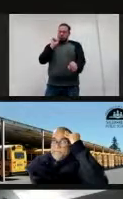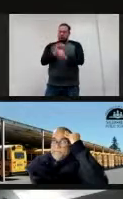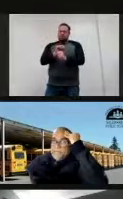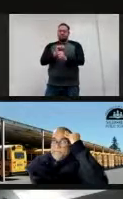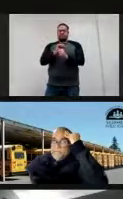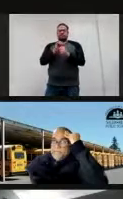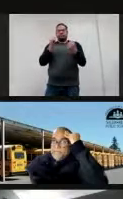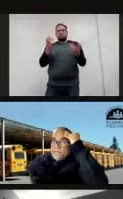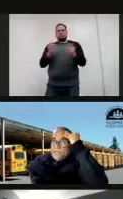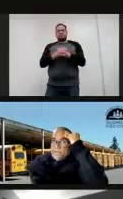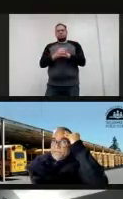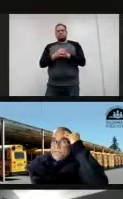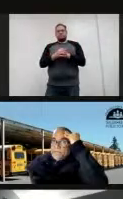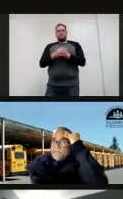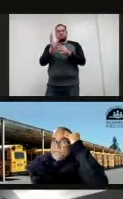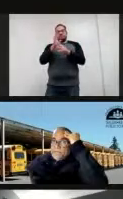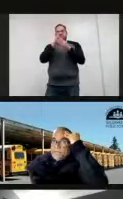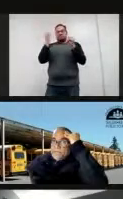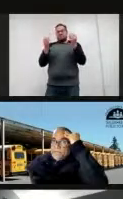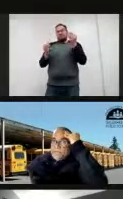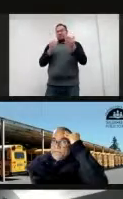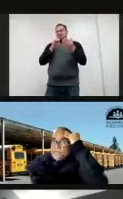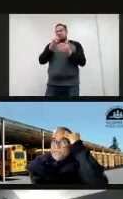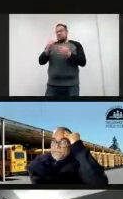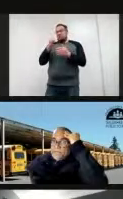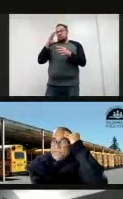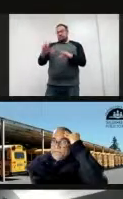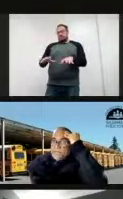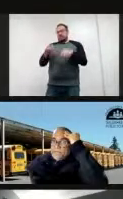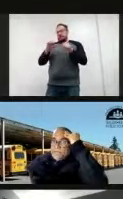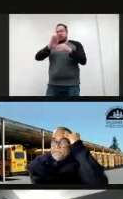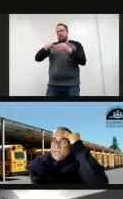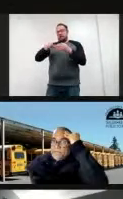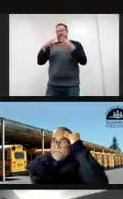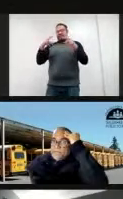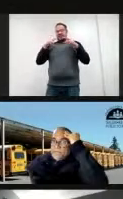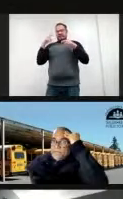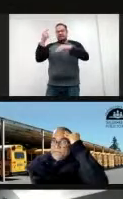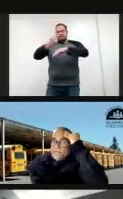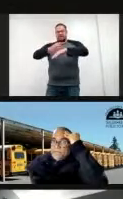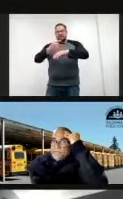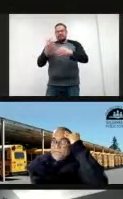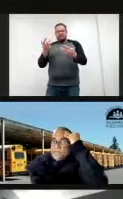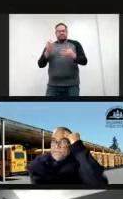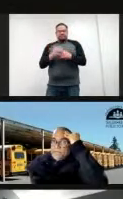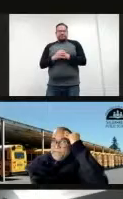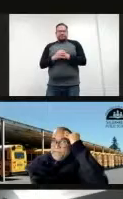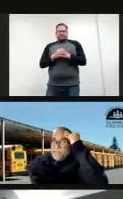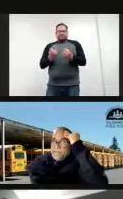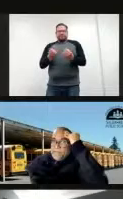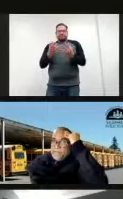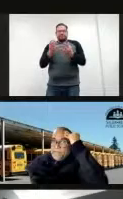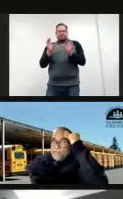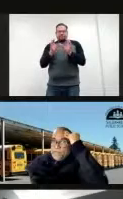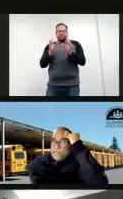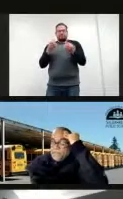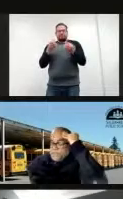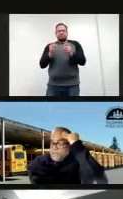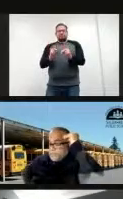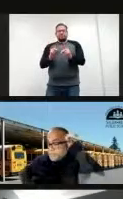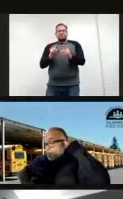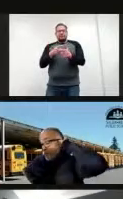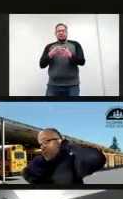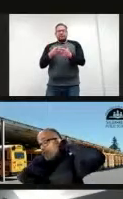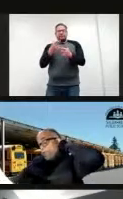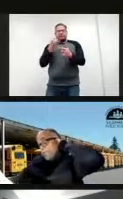uncommon for a superintendent to not take all of his or her vacation days. And in many contracts, there is the opportunity then, if